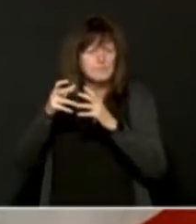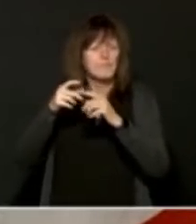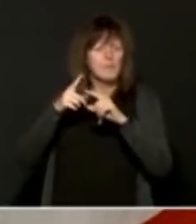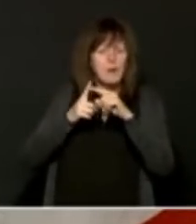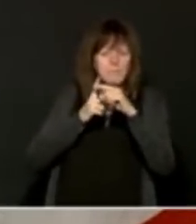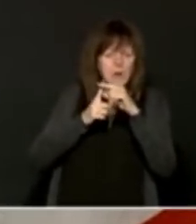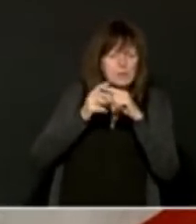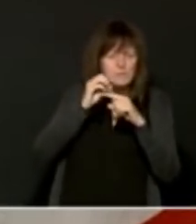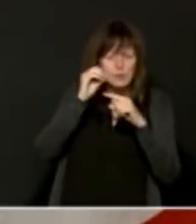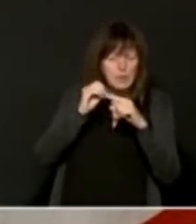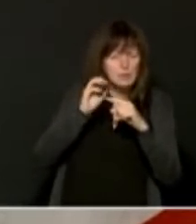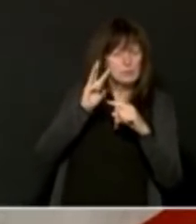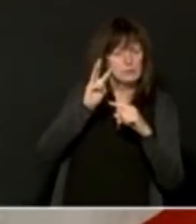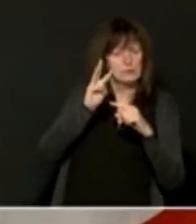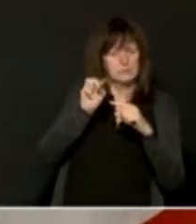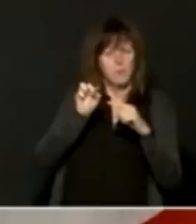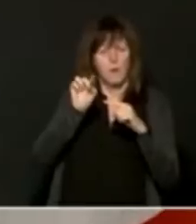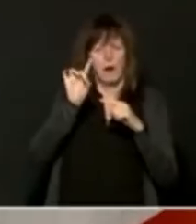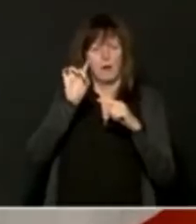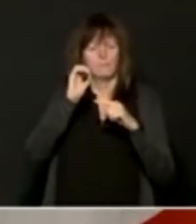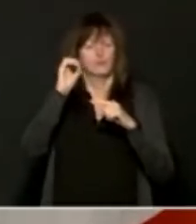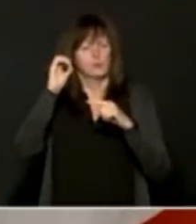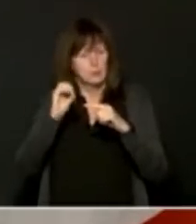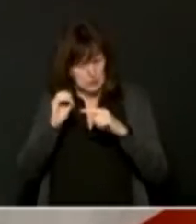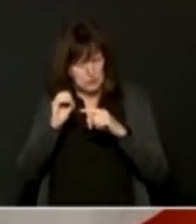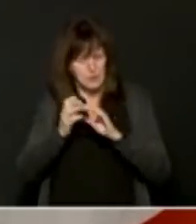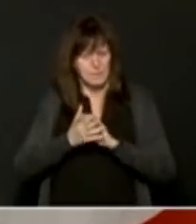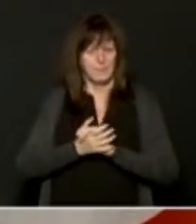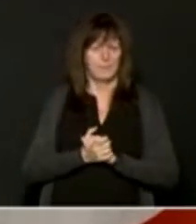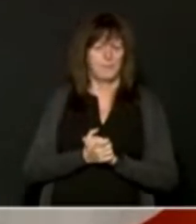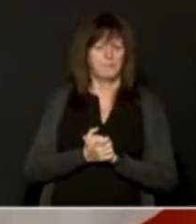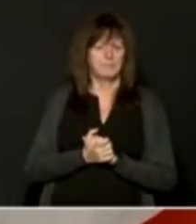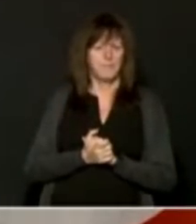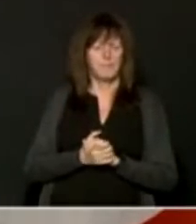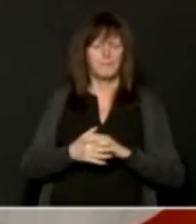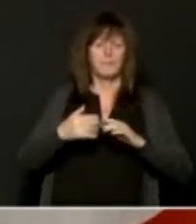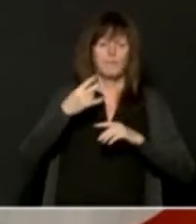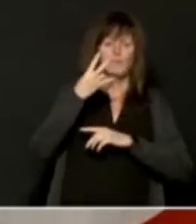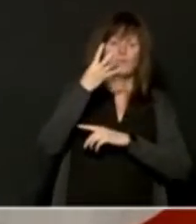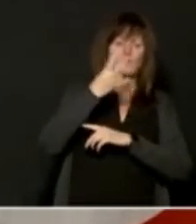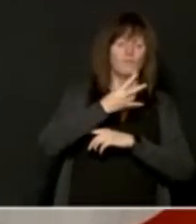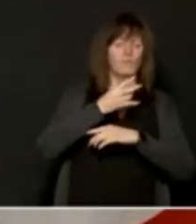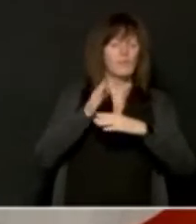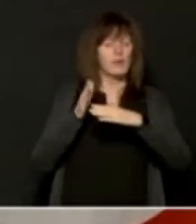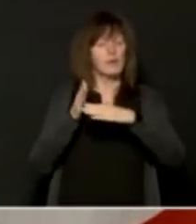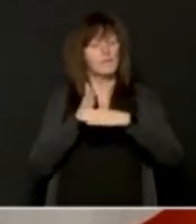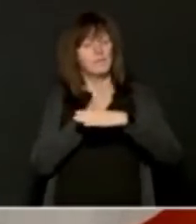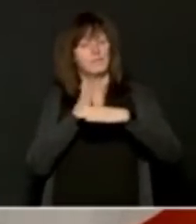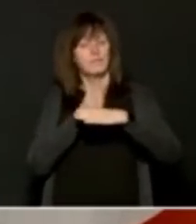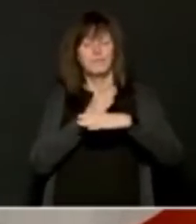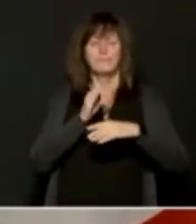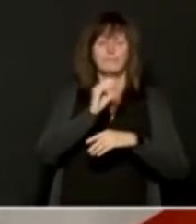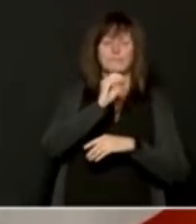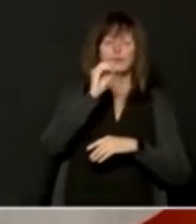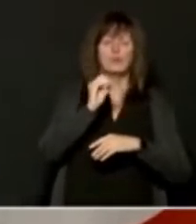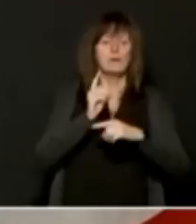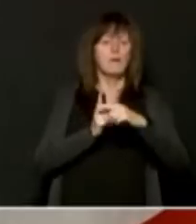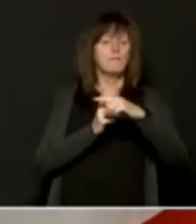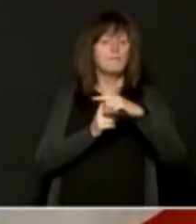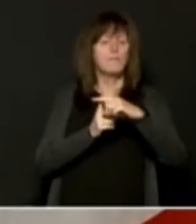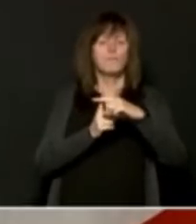6.8%. The current 7-day average for percent positivity is 7.9%.